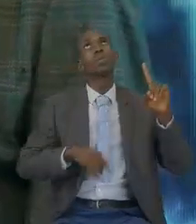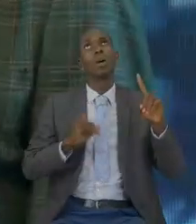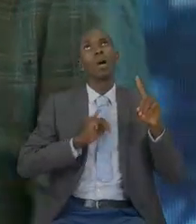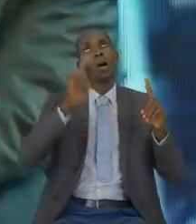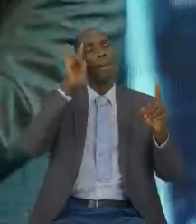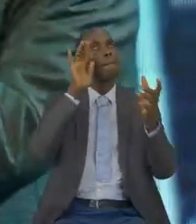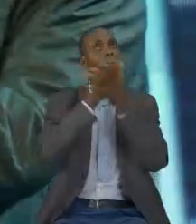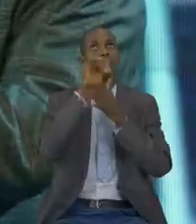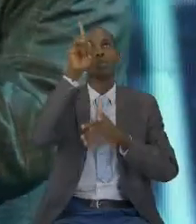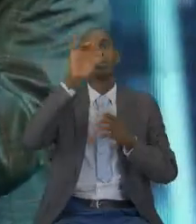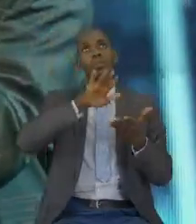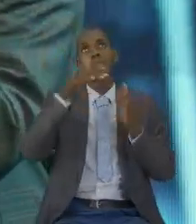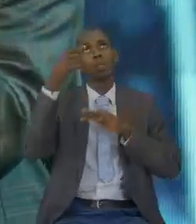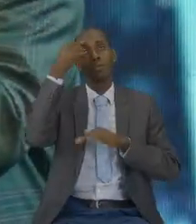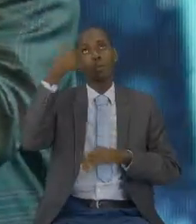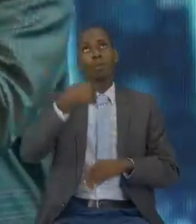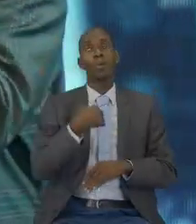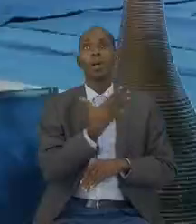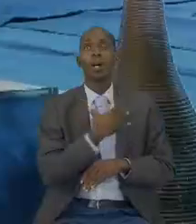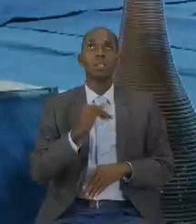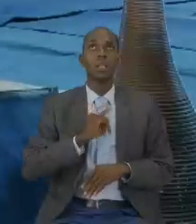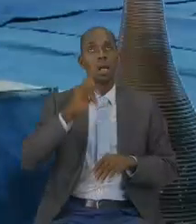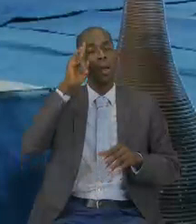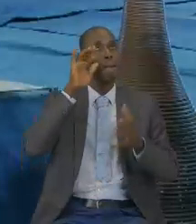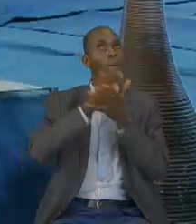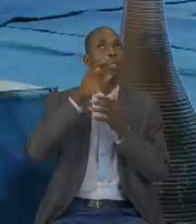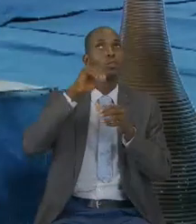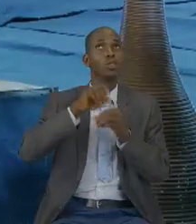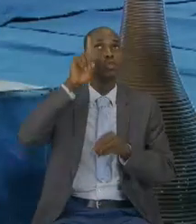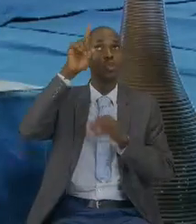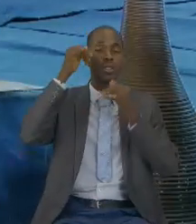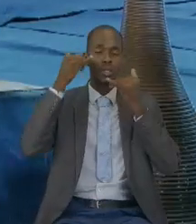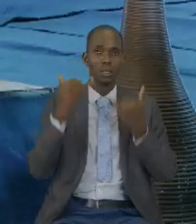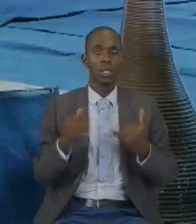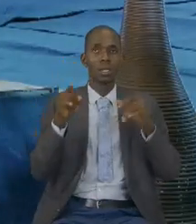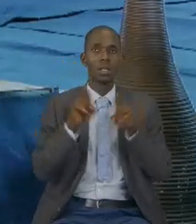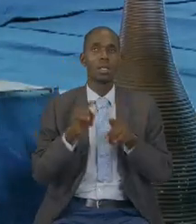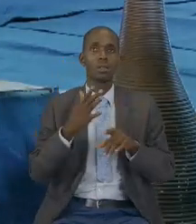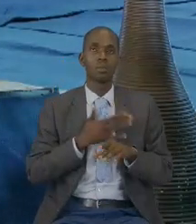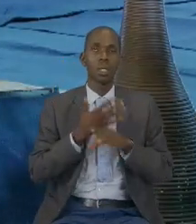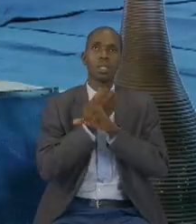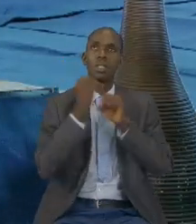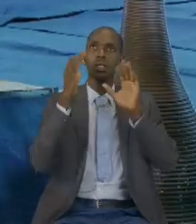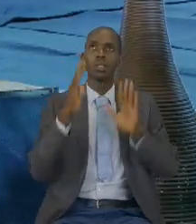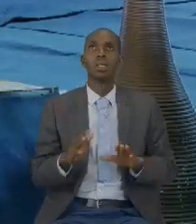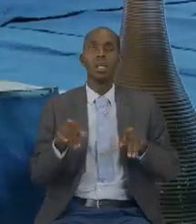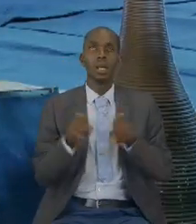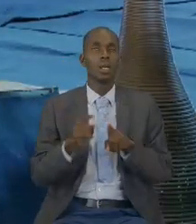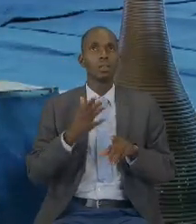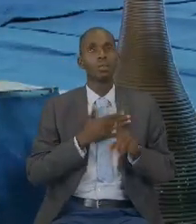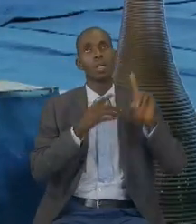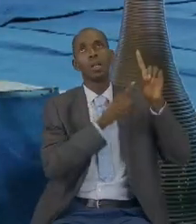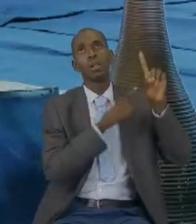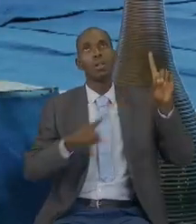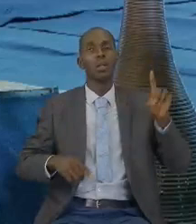you died for me, and I believe in you now as my Savior and as my Lord, and by